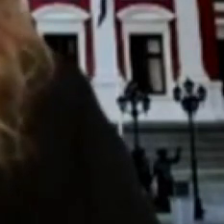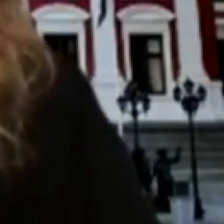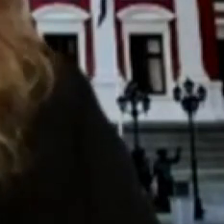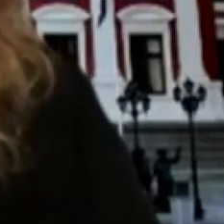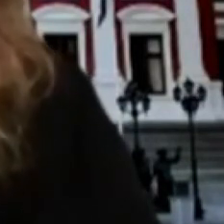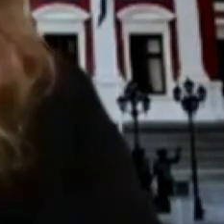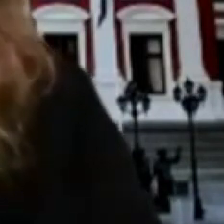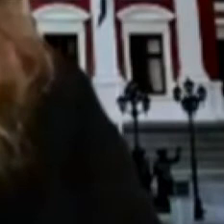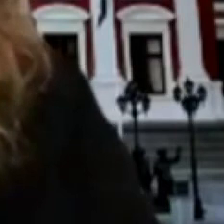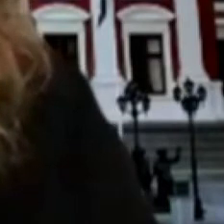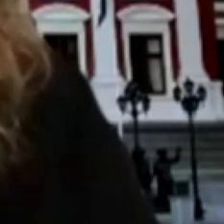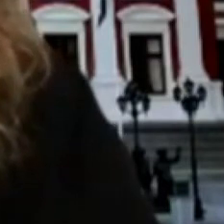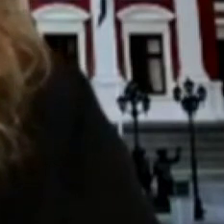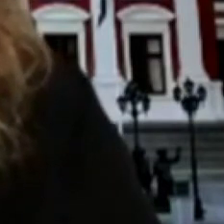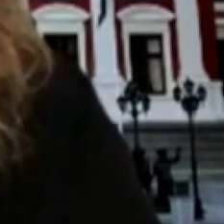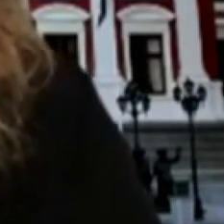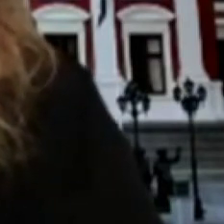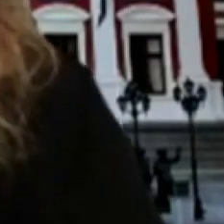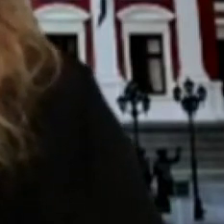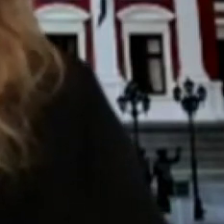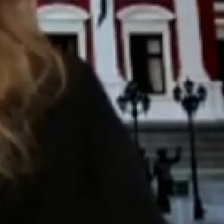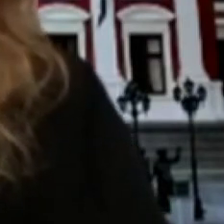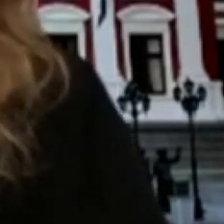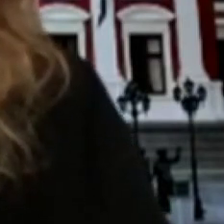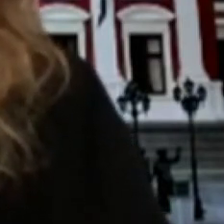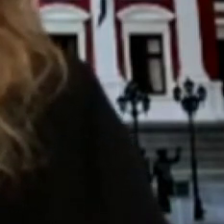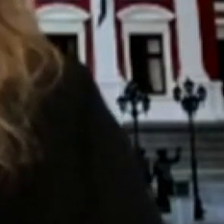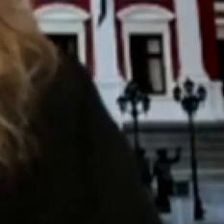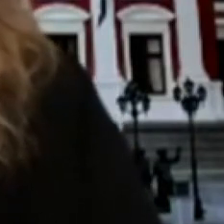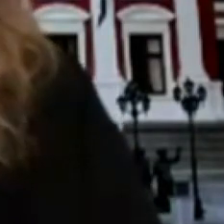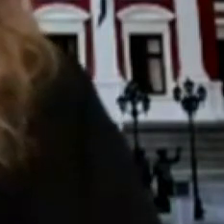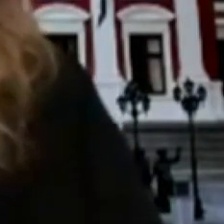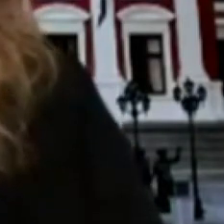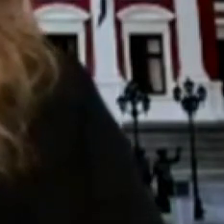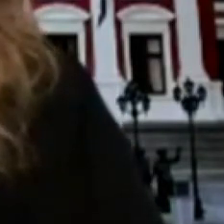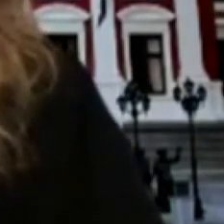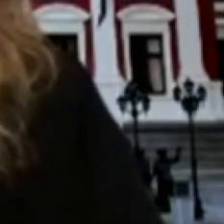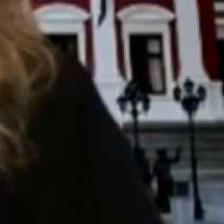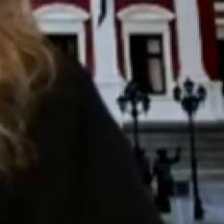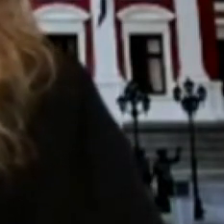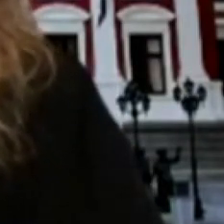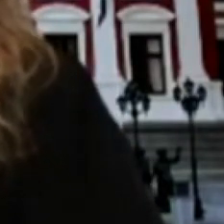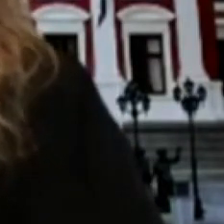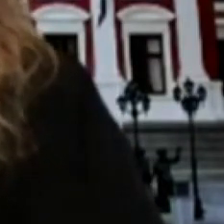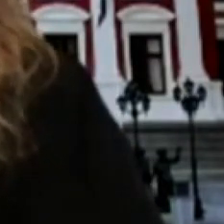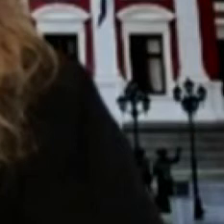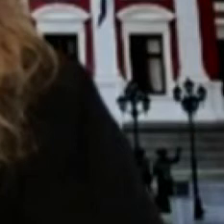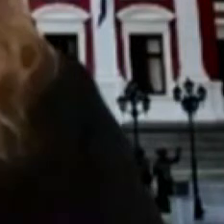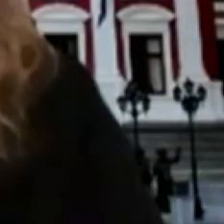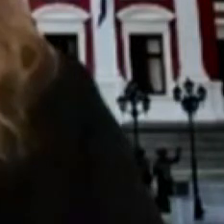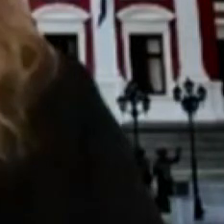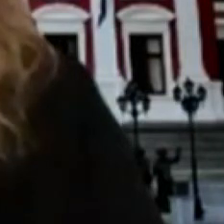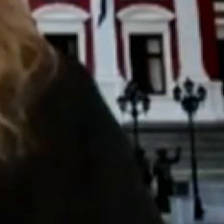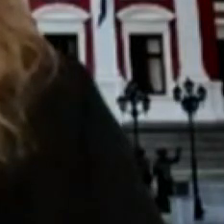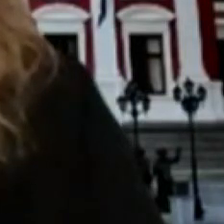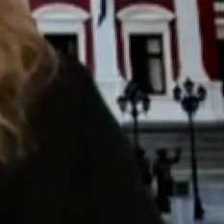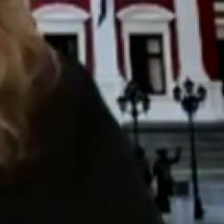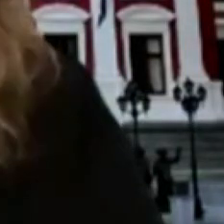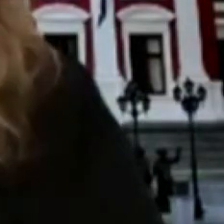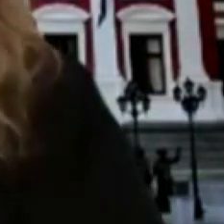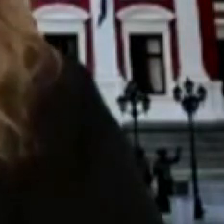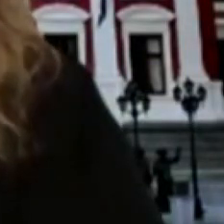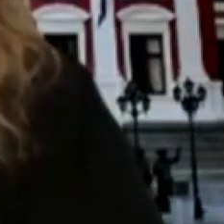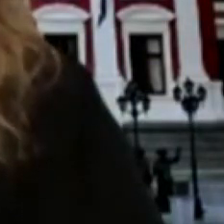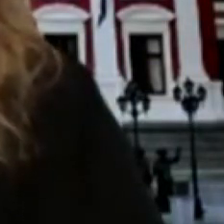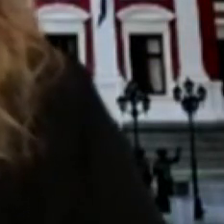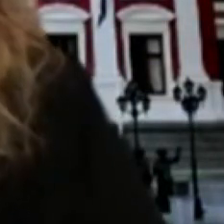On the 18th of September last year, during a joint historic sitting of the National Assembly, President Ramaphosa admitted to our immigration